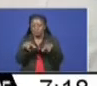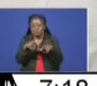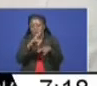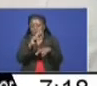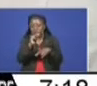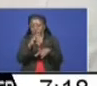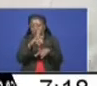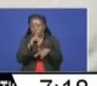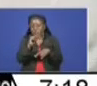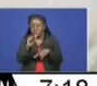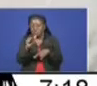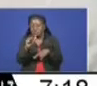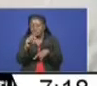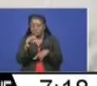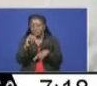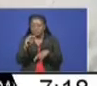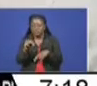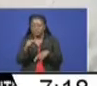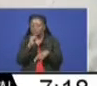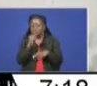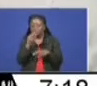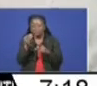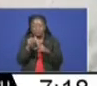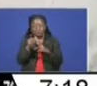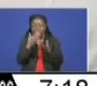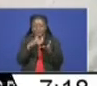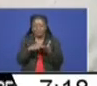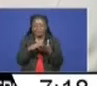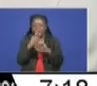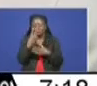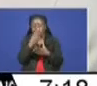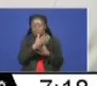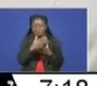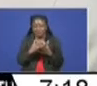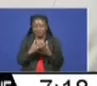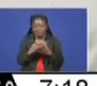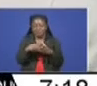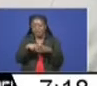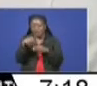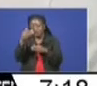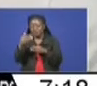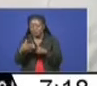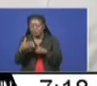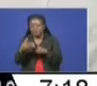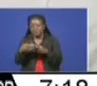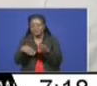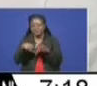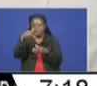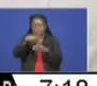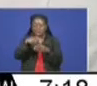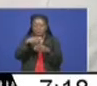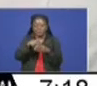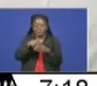bad. There's 2 stages of radiation, the outward and the inward. But